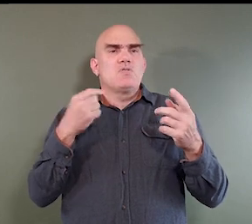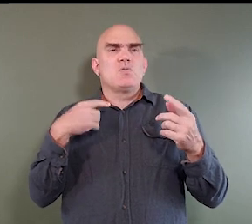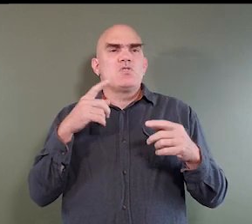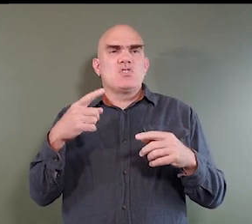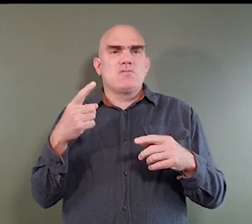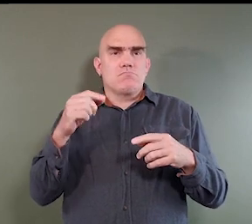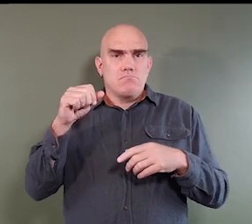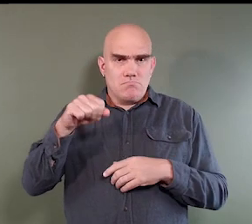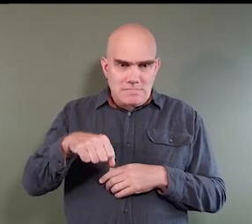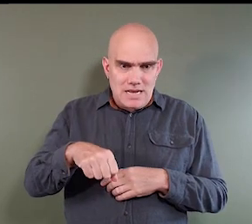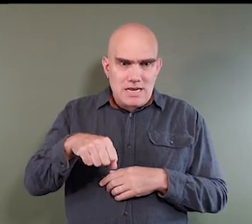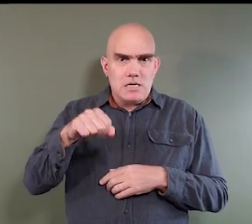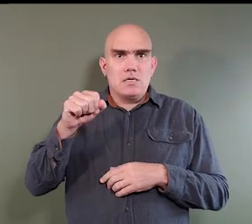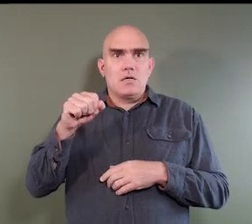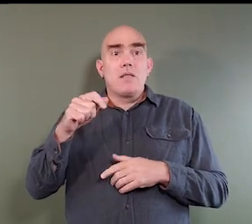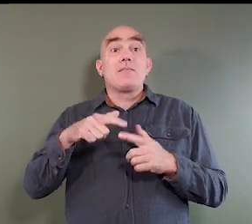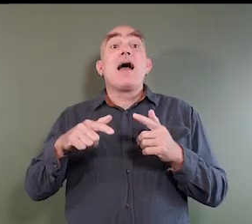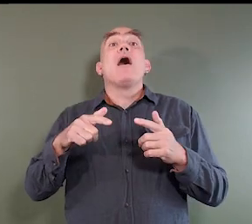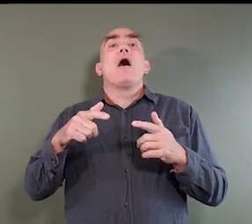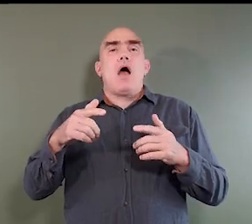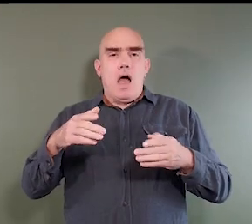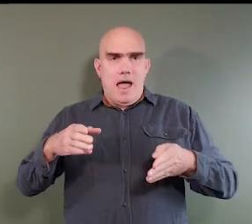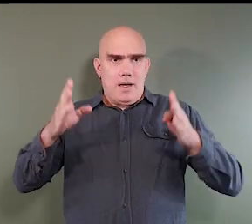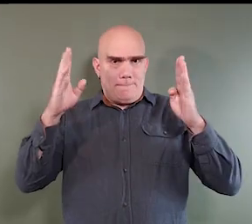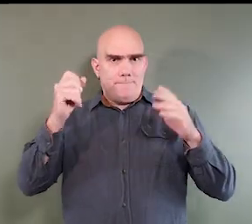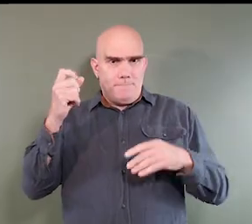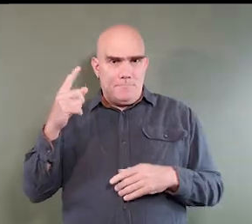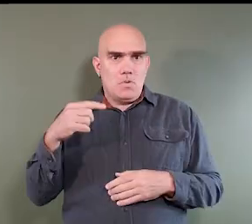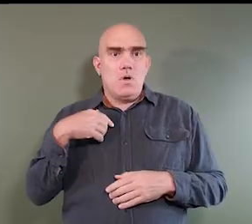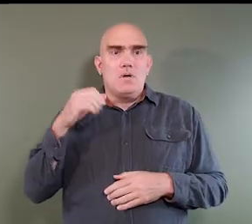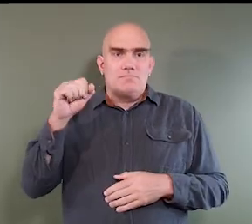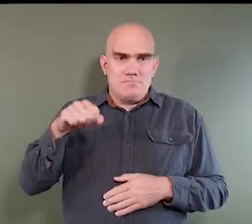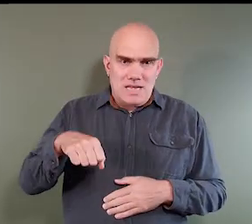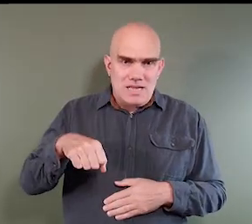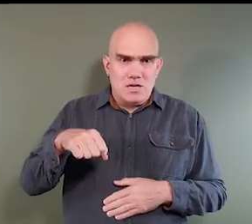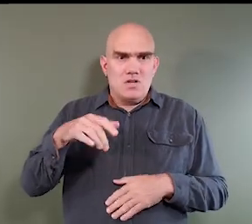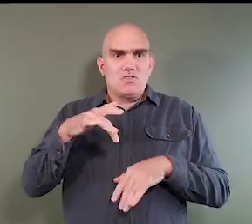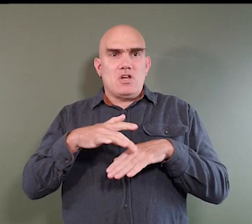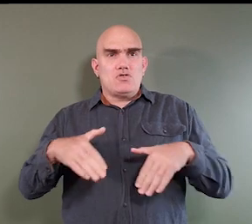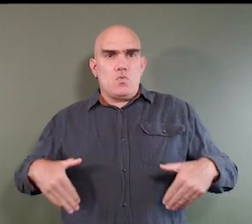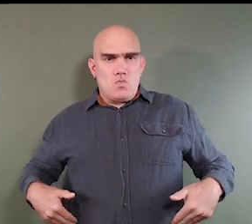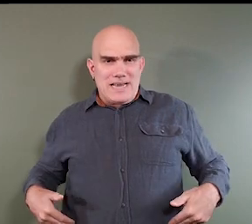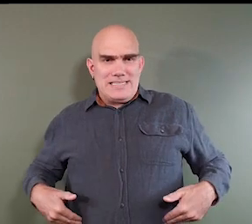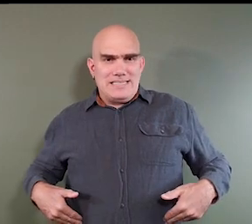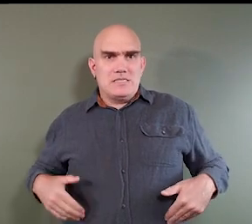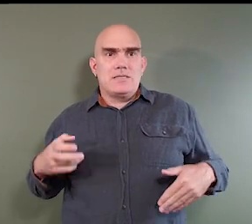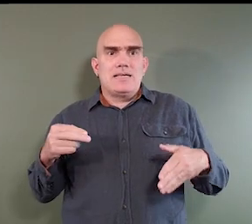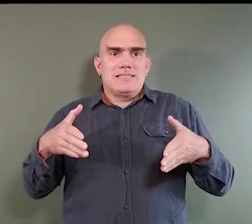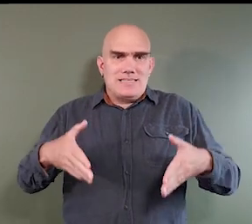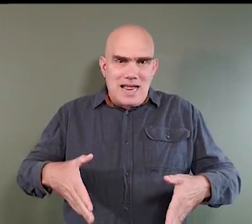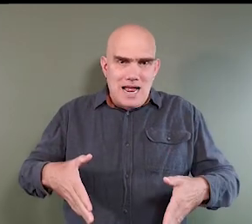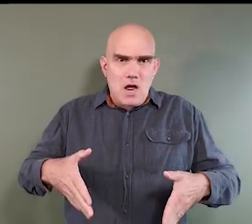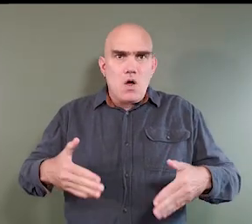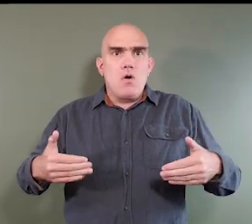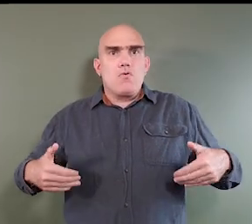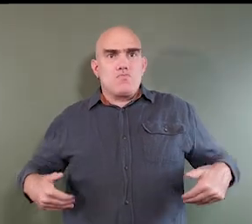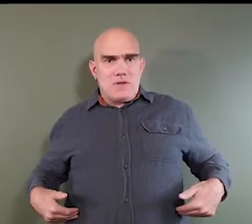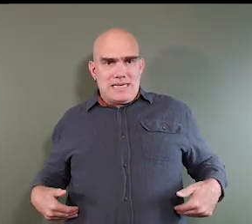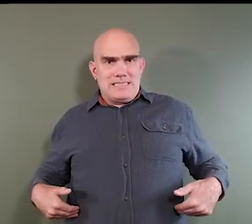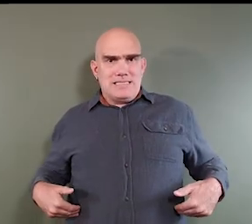downwards, touch our waist, bend down, touch at our waist again. There we go, right at your